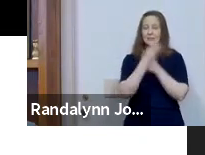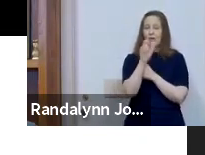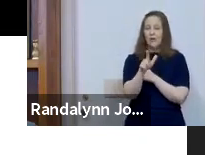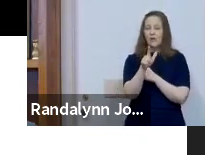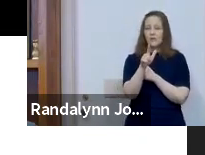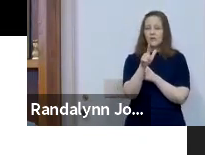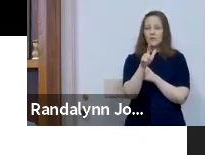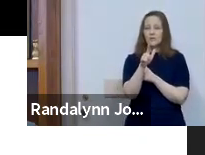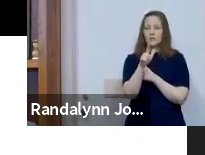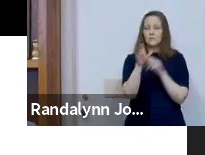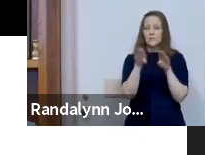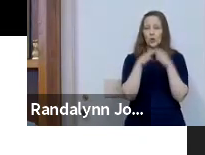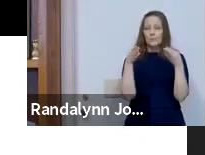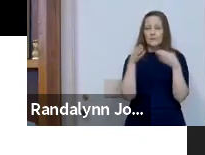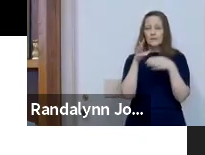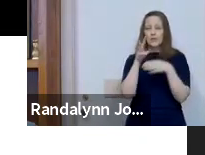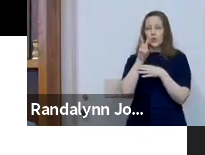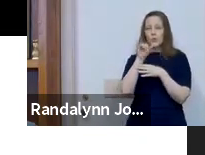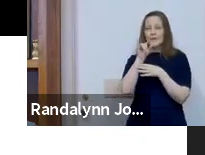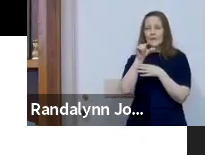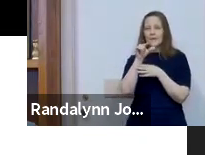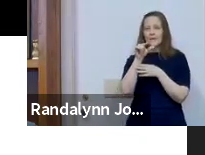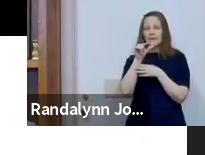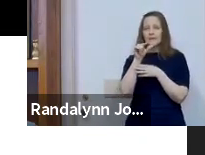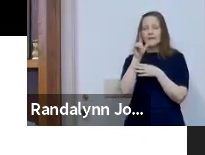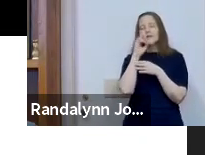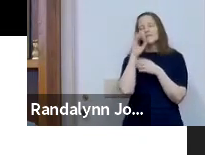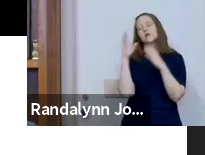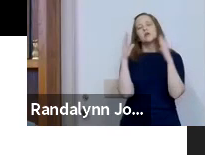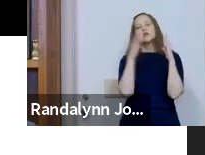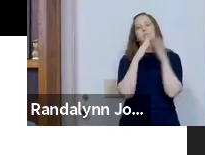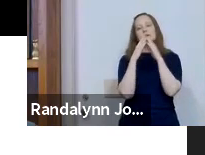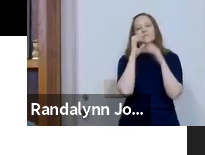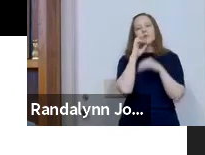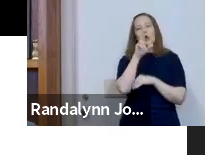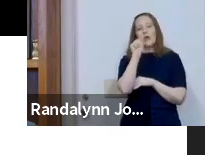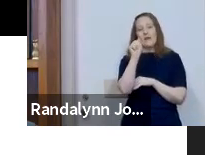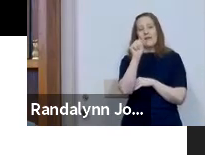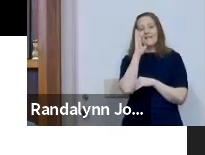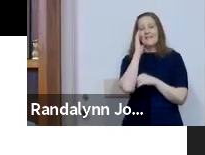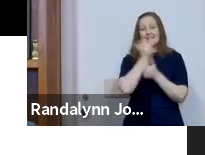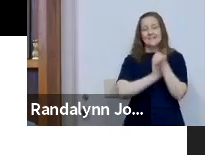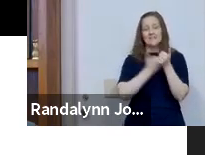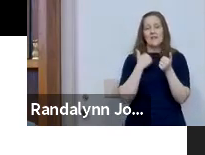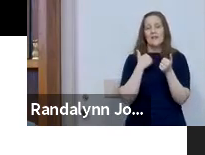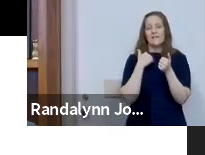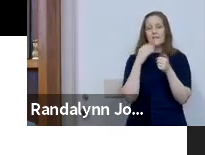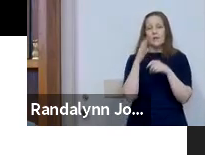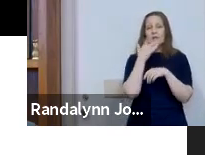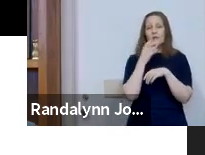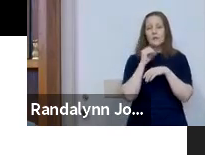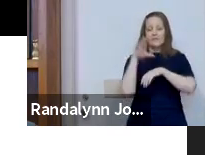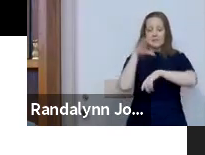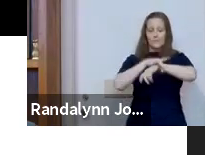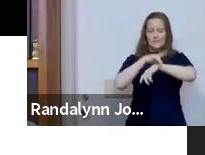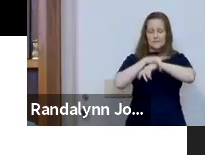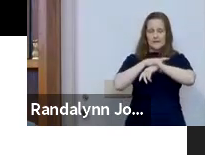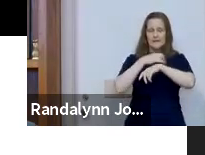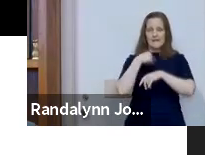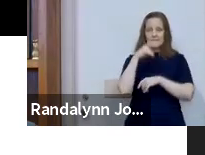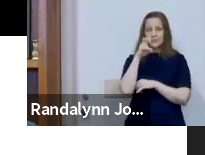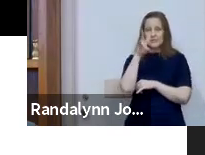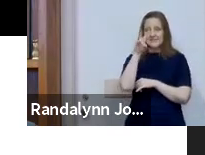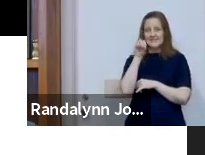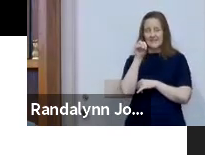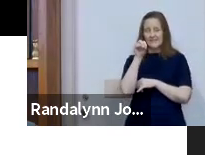with their wing communities by RA. Each will have a unique color wristband. There are 270 wings